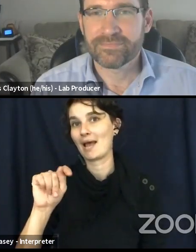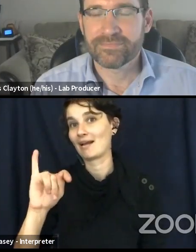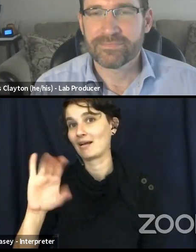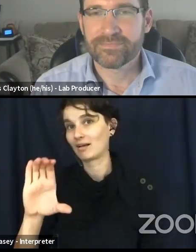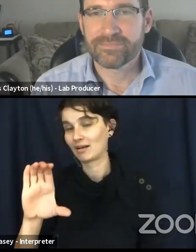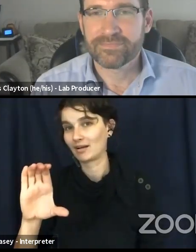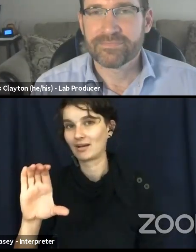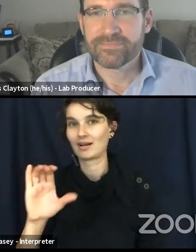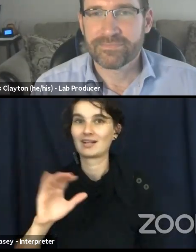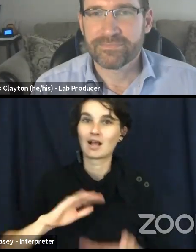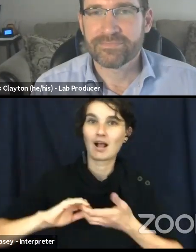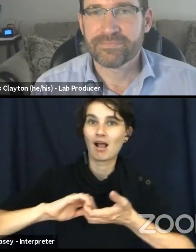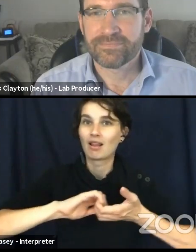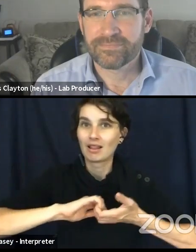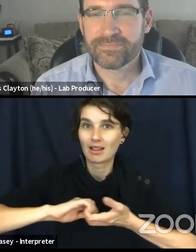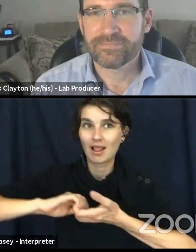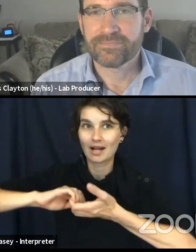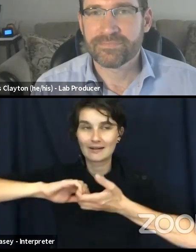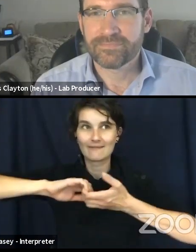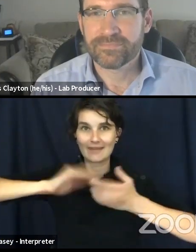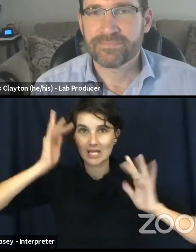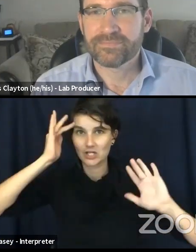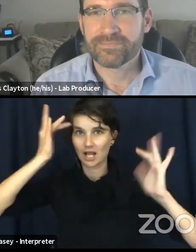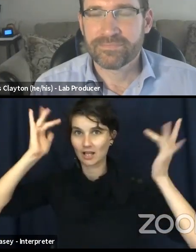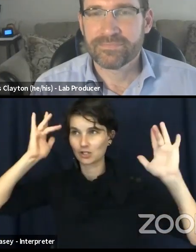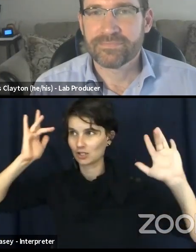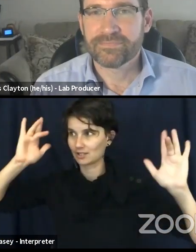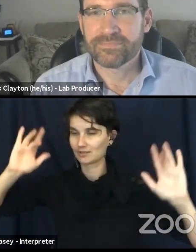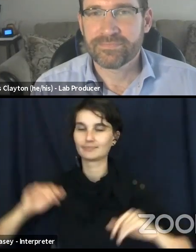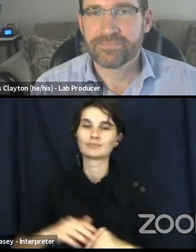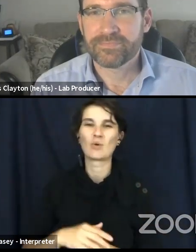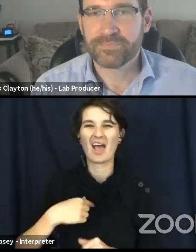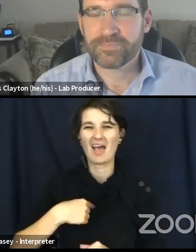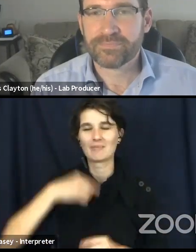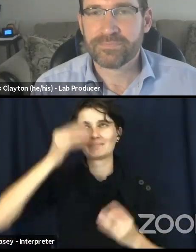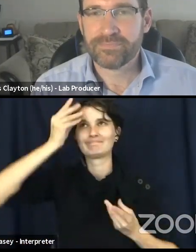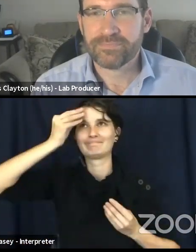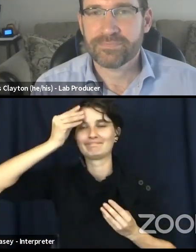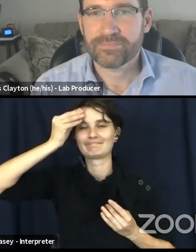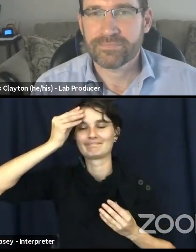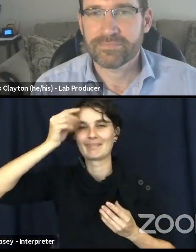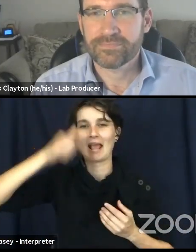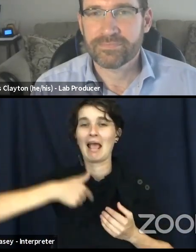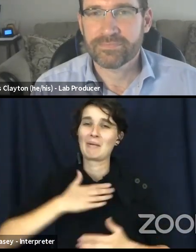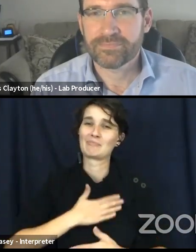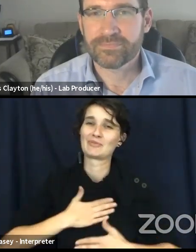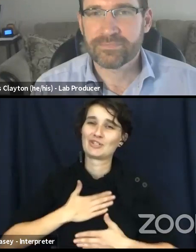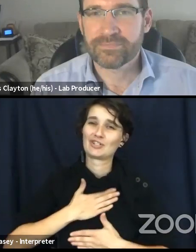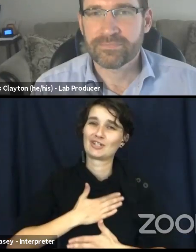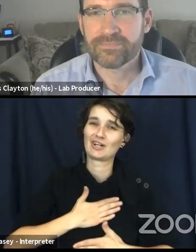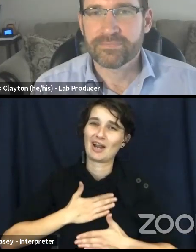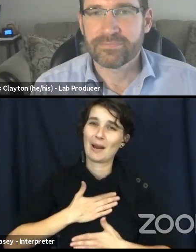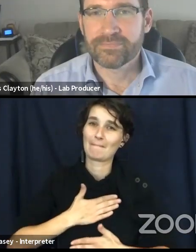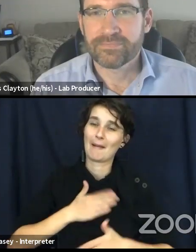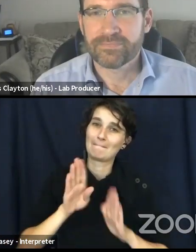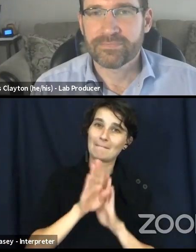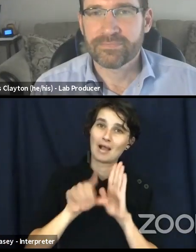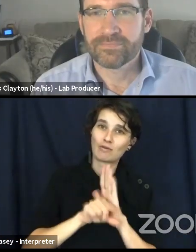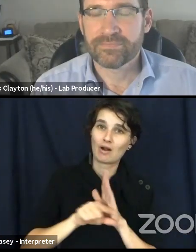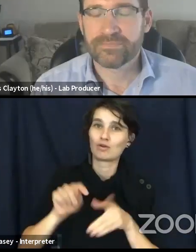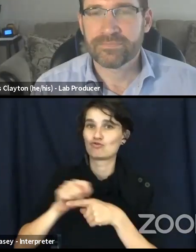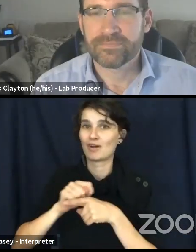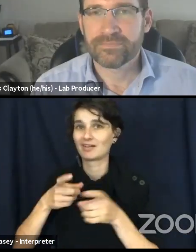collective intelligence. So I feel like, I've been thinking so much about how I appreciate my background and training as a director, because I'm able to kind